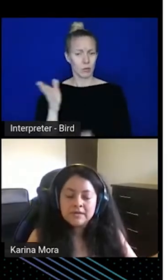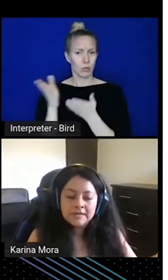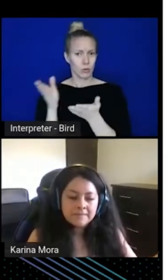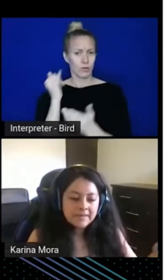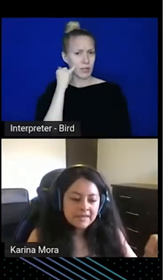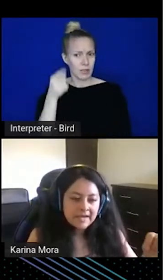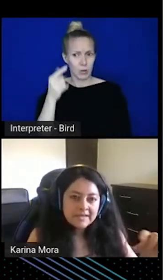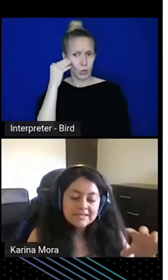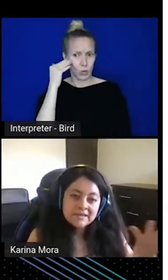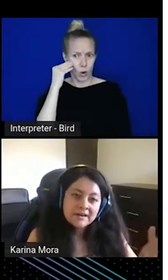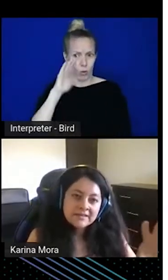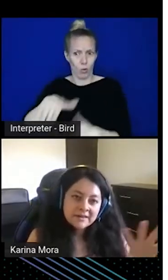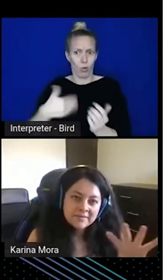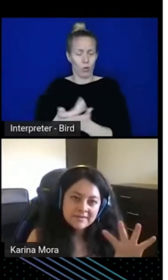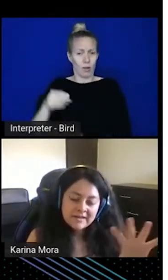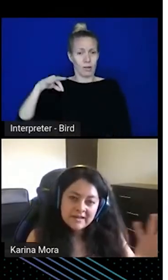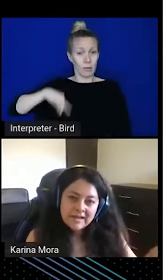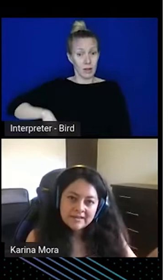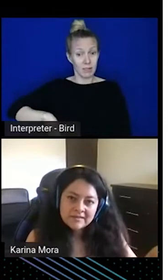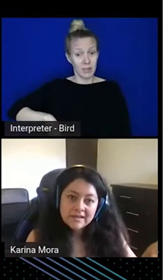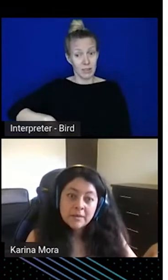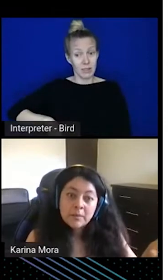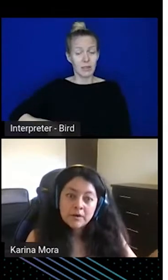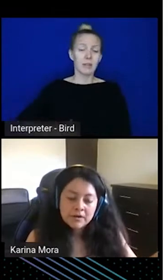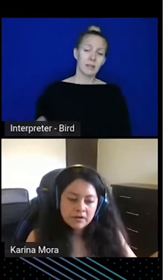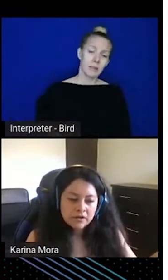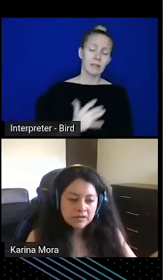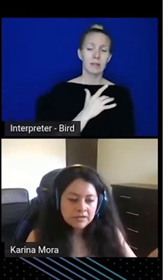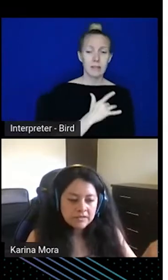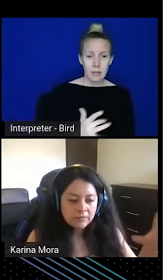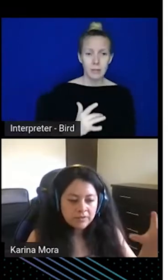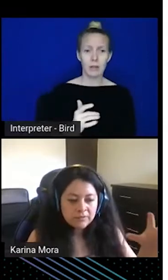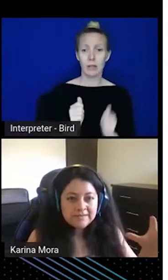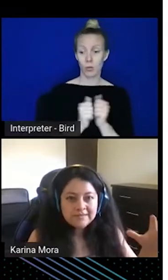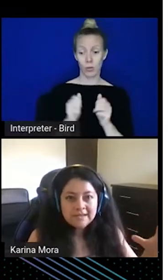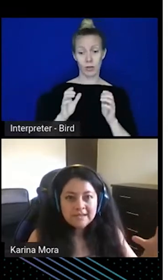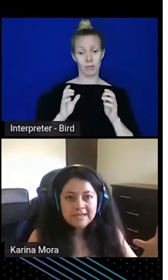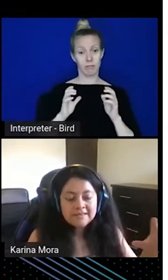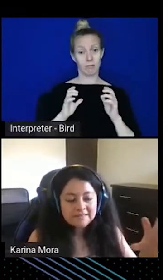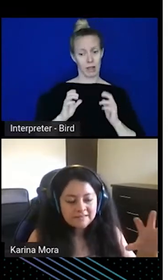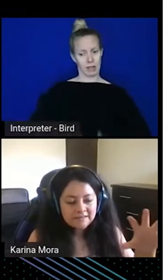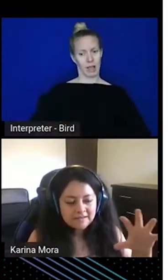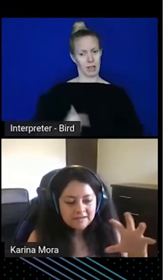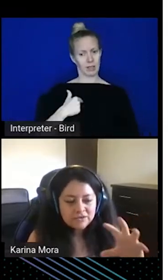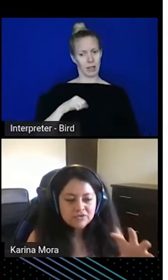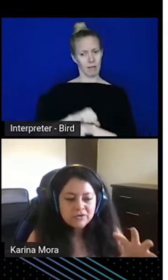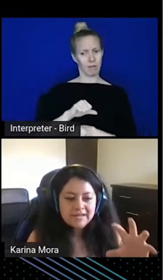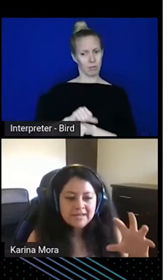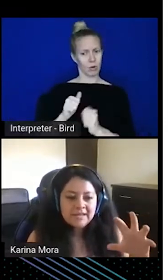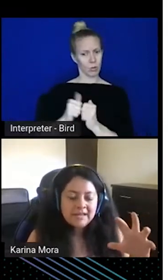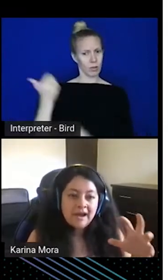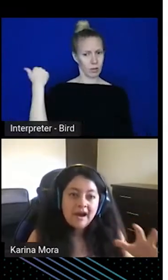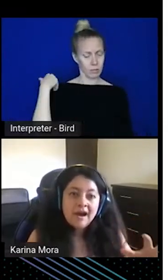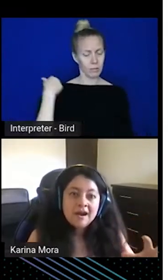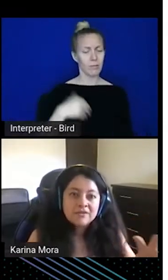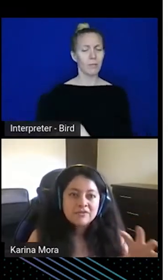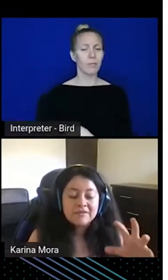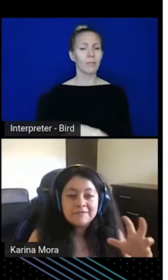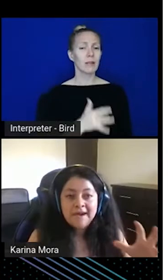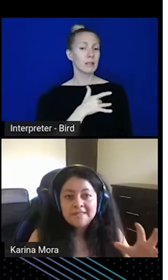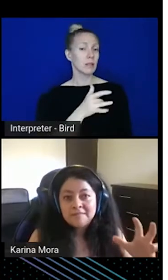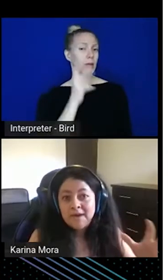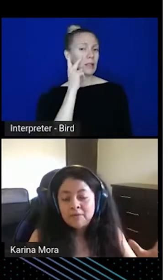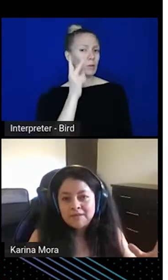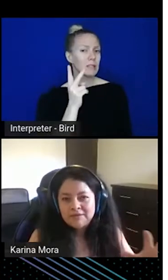it will bring? And in general terms, in the clients I have worked on, what we see, it's usually hard